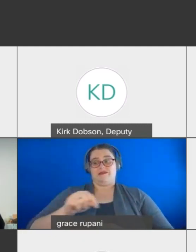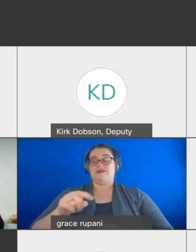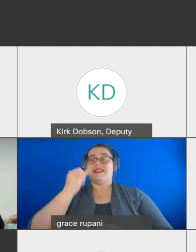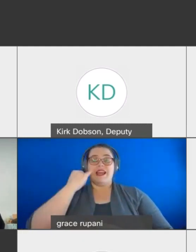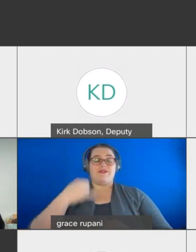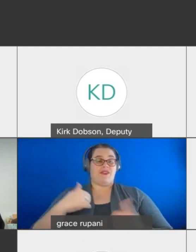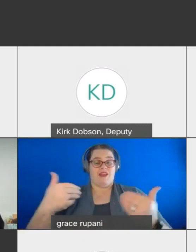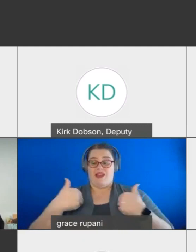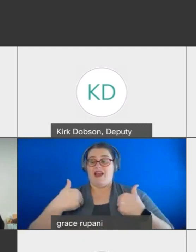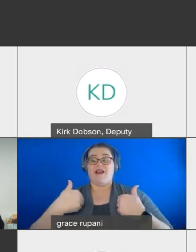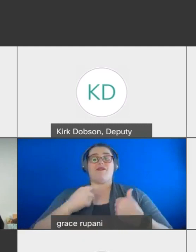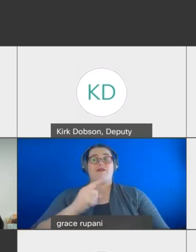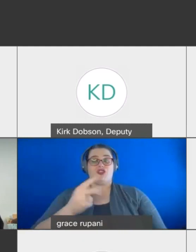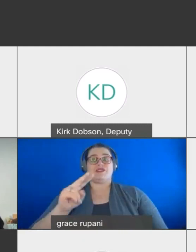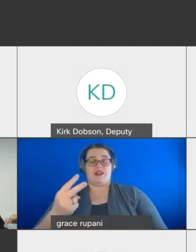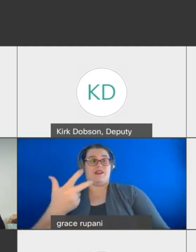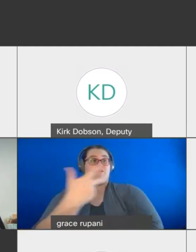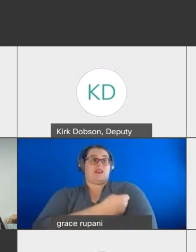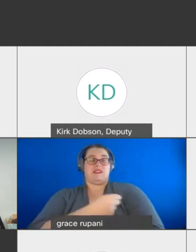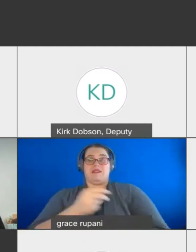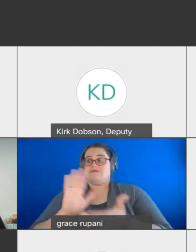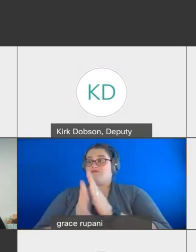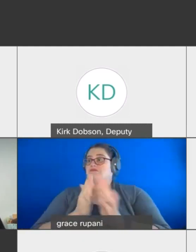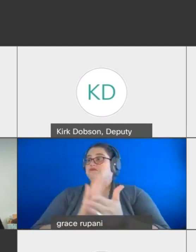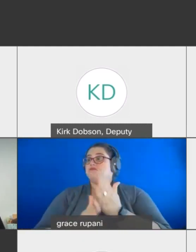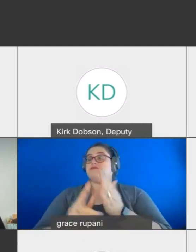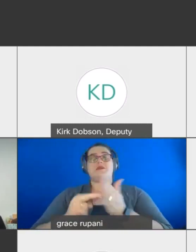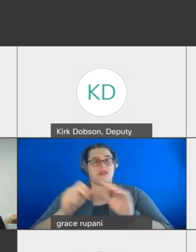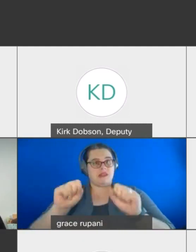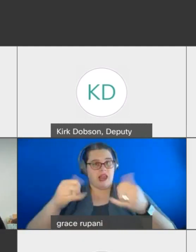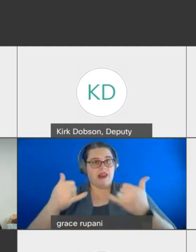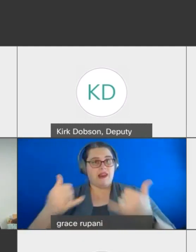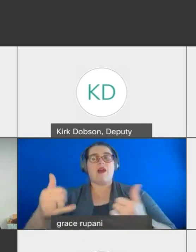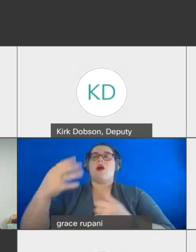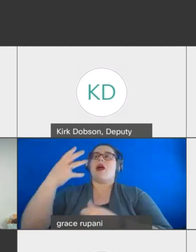vaccinated, get out, be out in the community